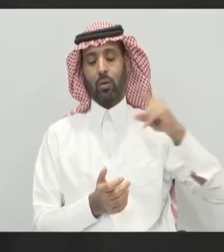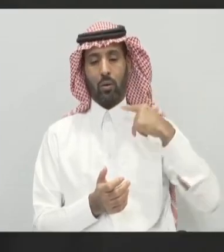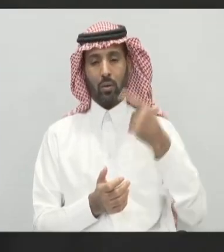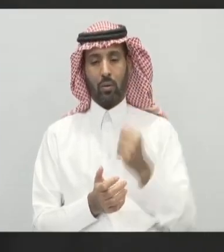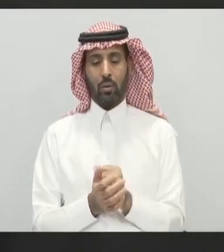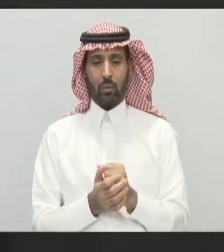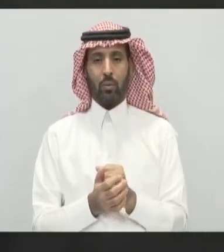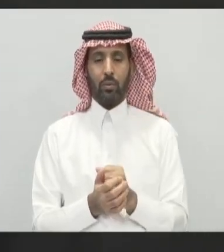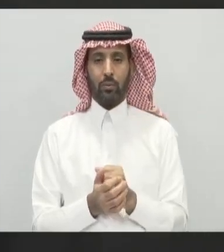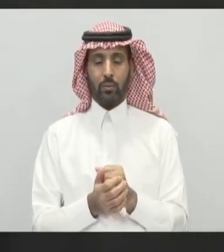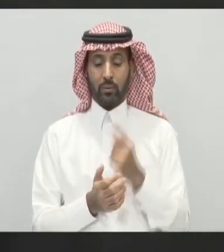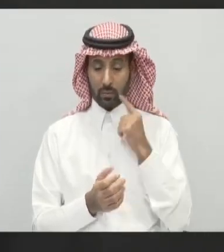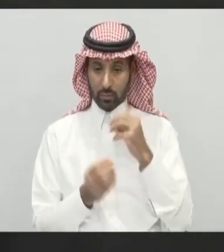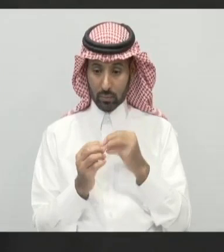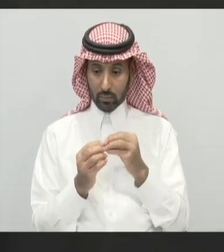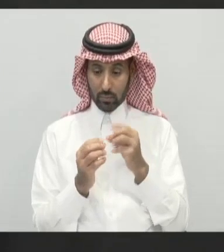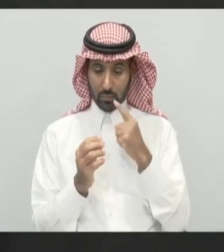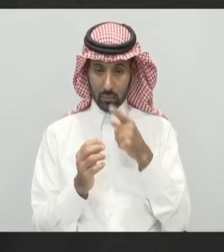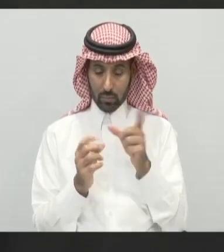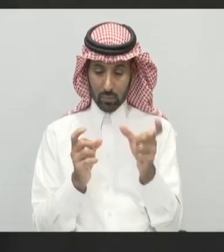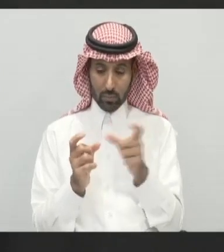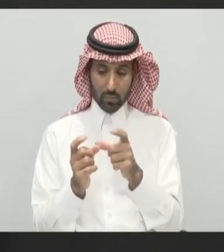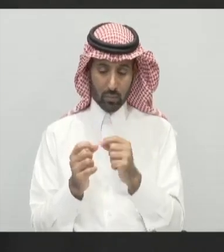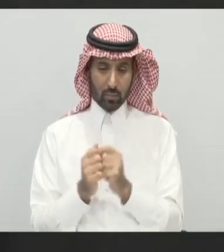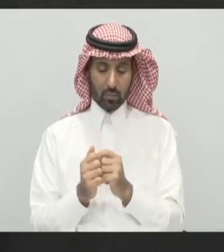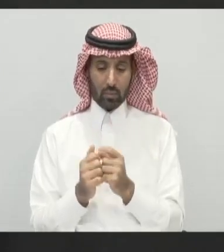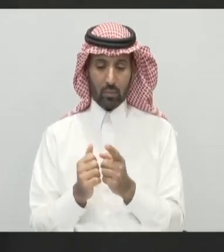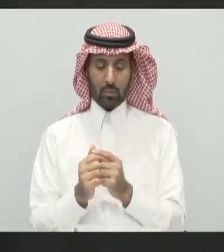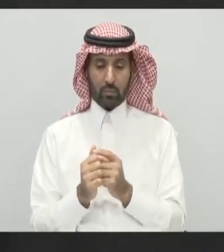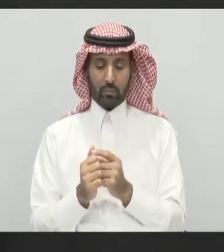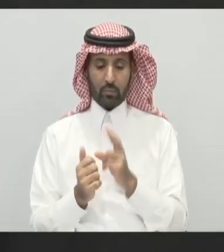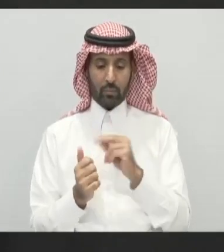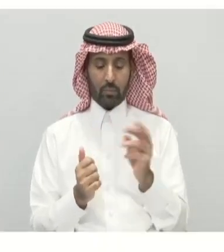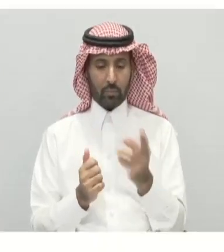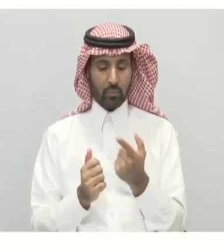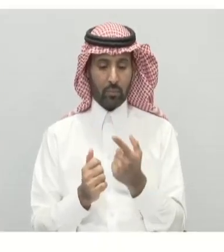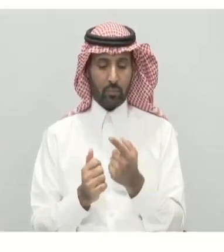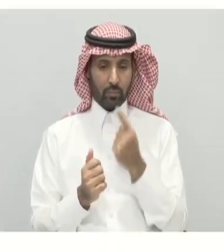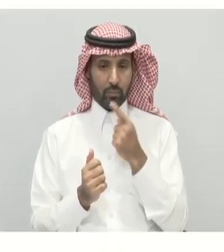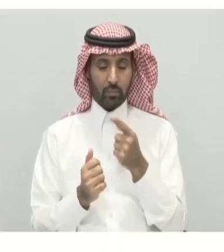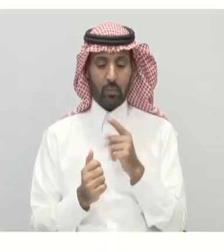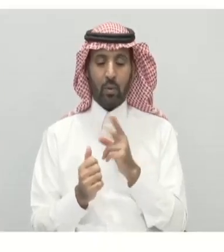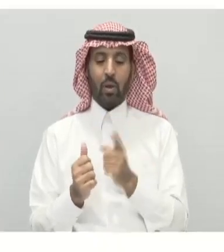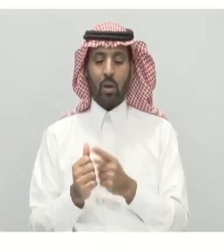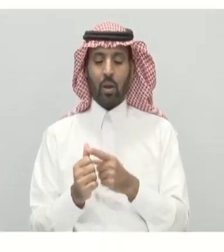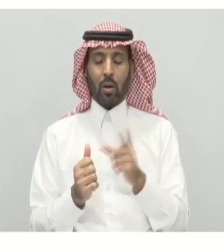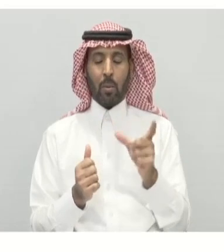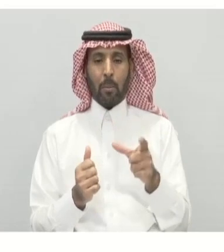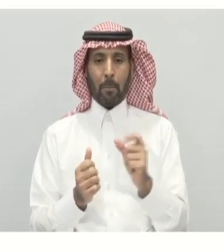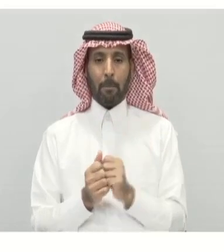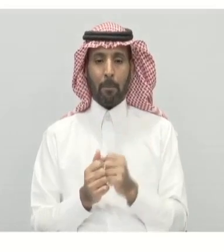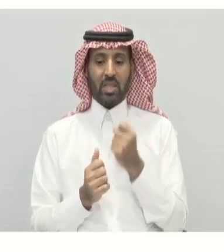bold, is highlighted or stressed. However, in the first one, the second one, we're having the first part